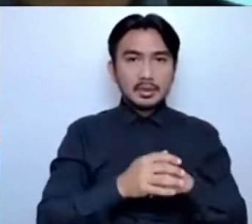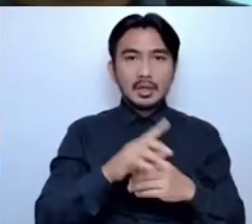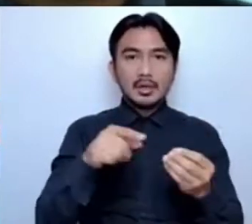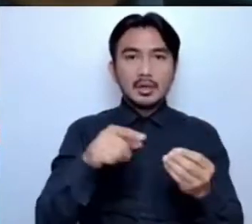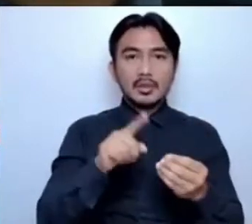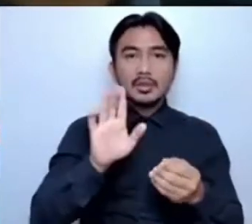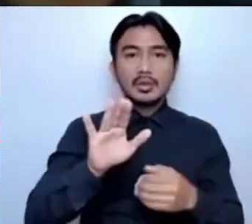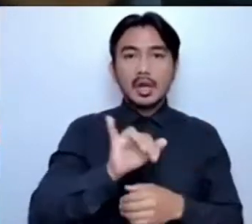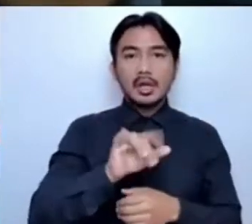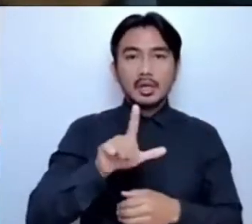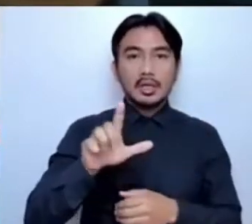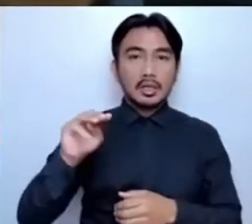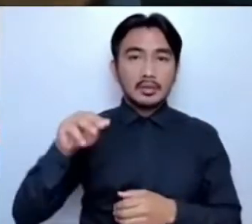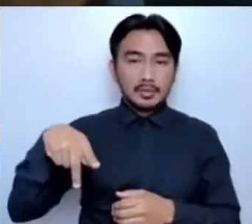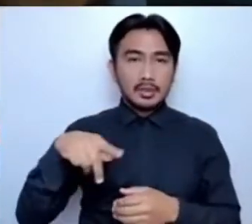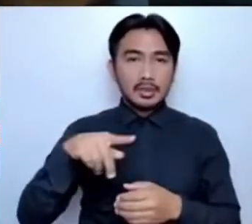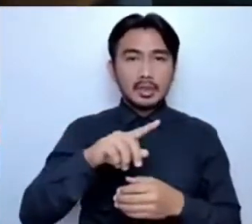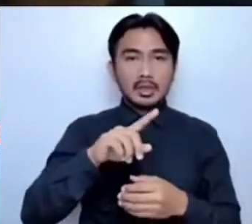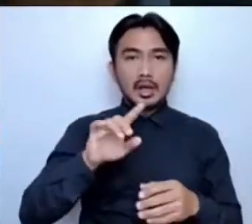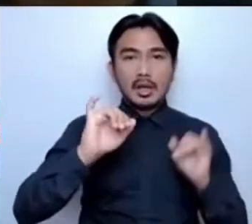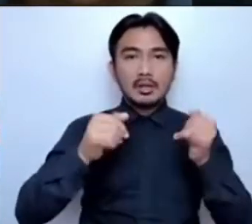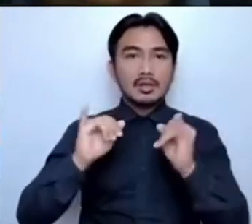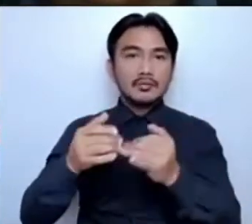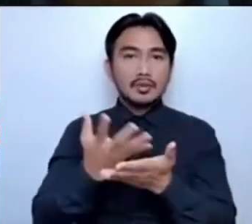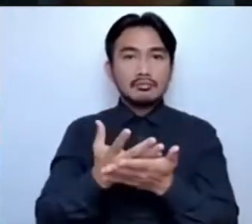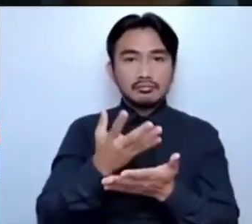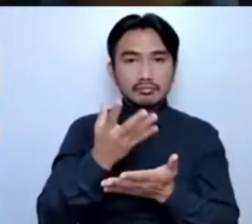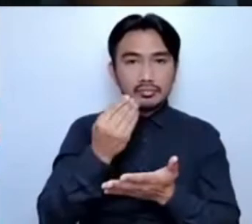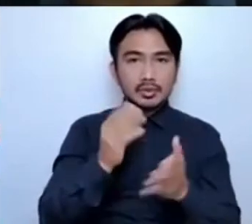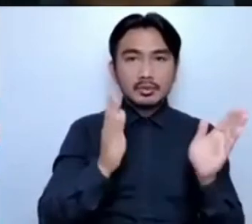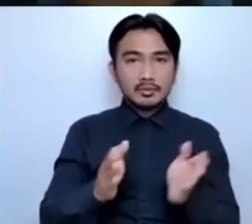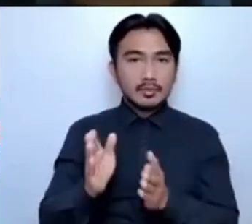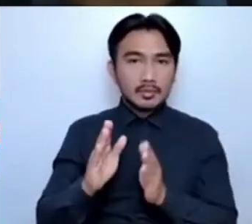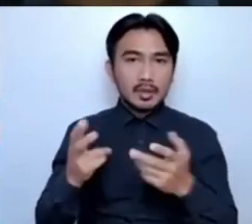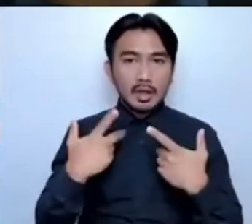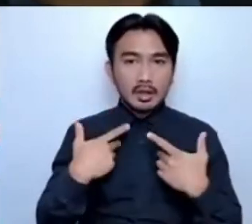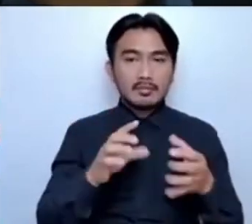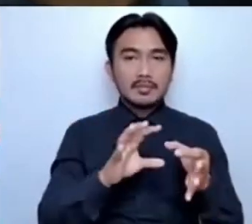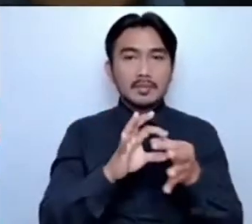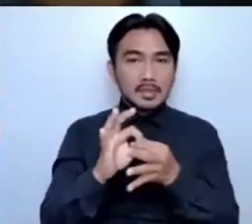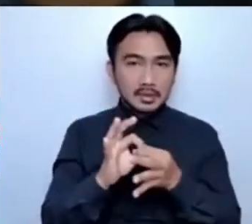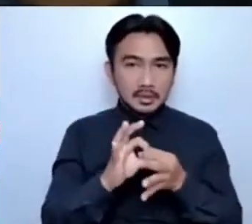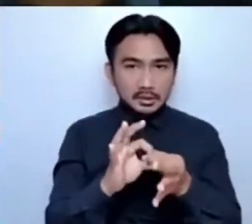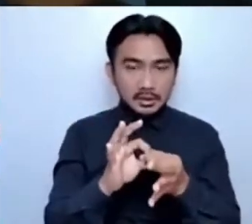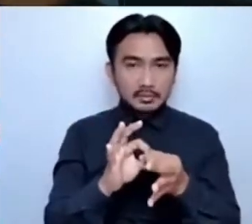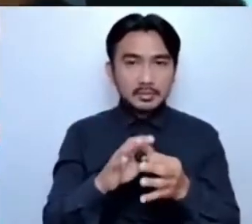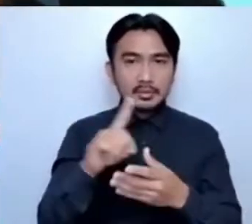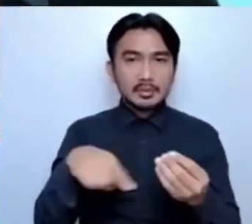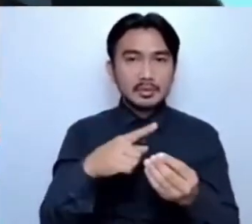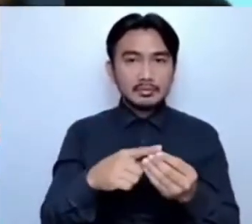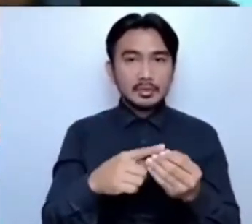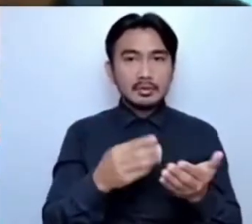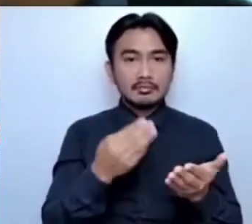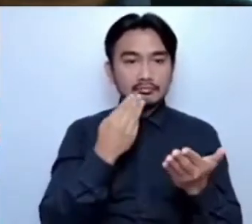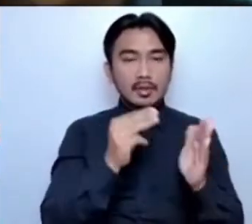your individual learning monitoring plan already enclosed in this memorandum from